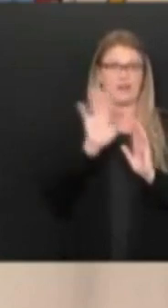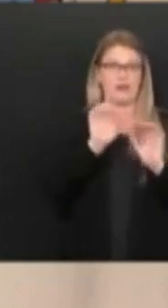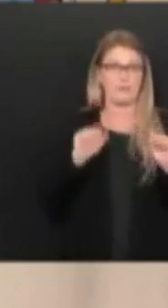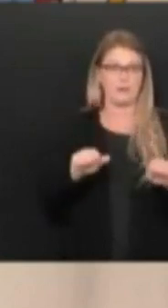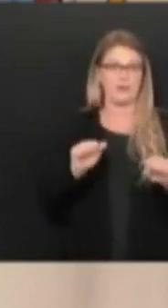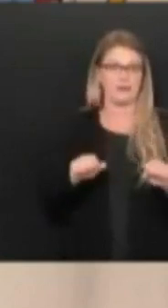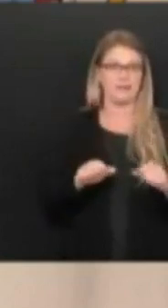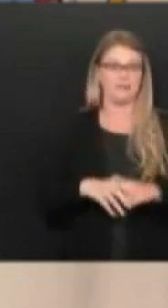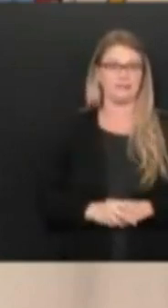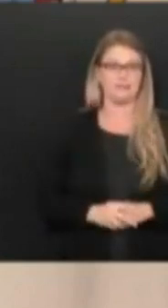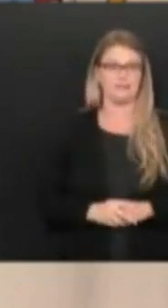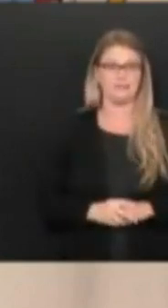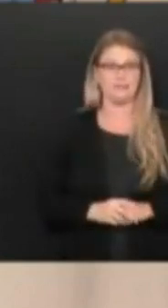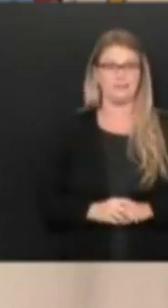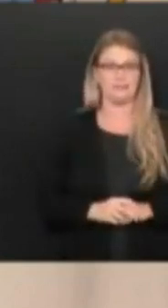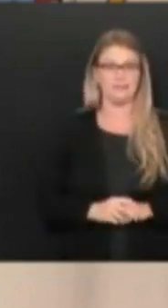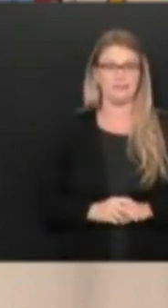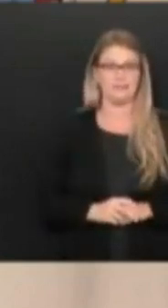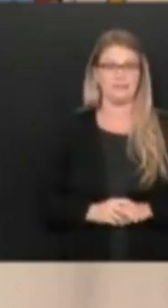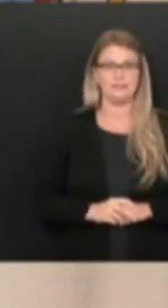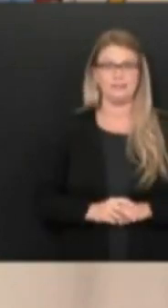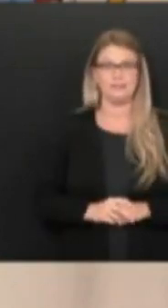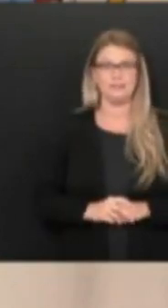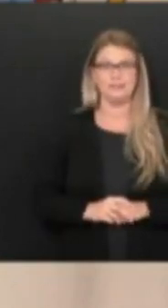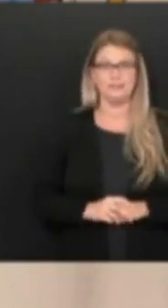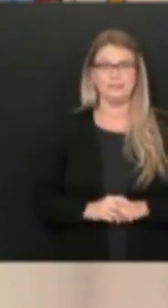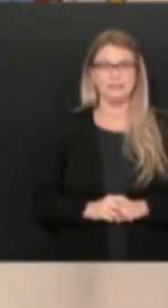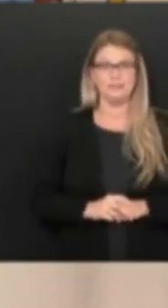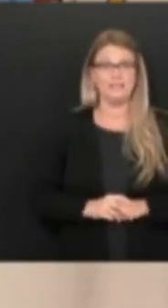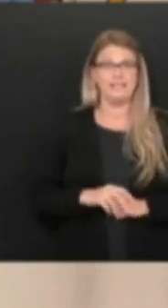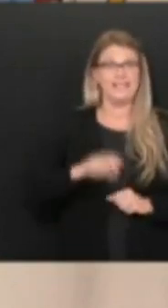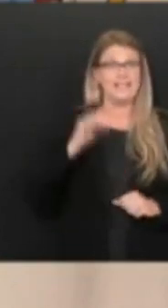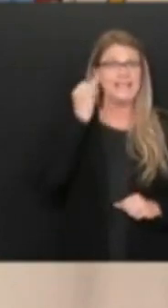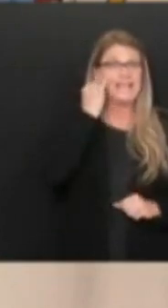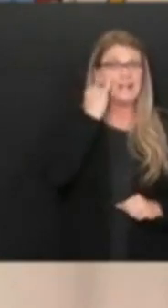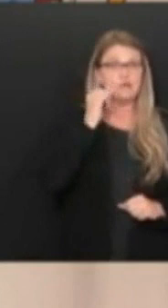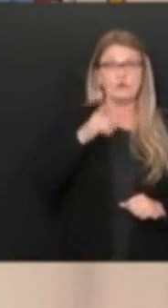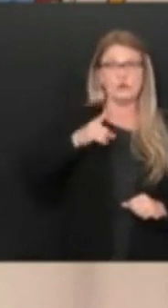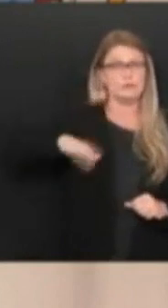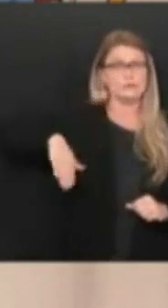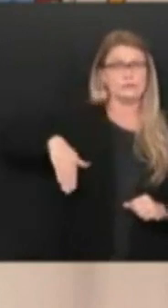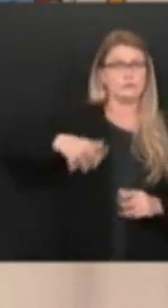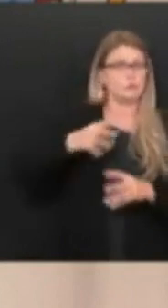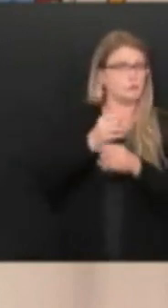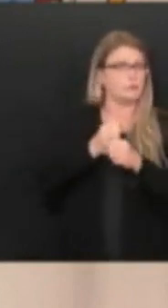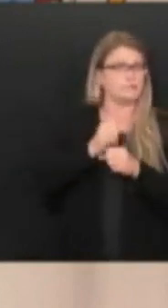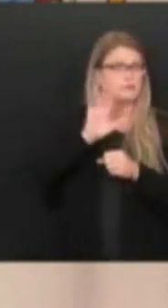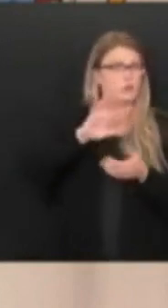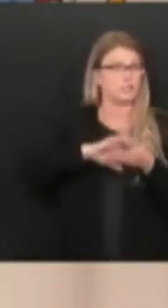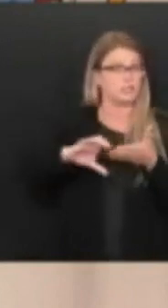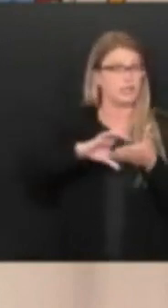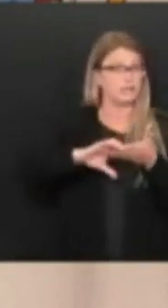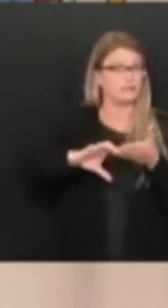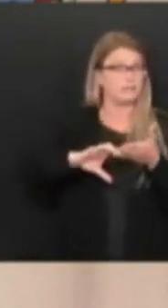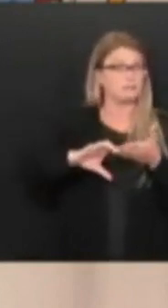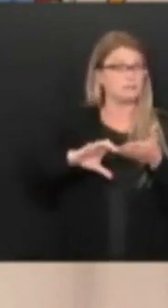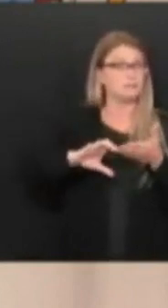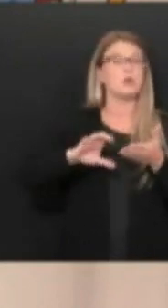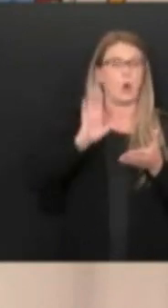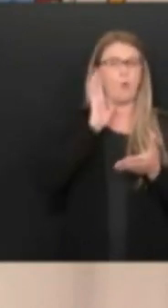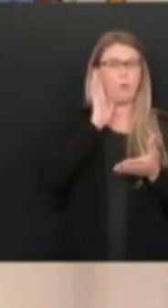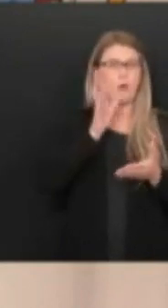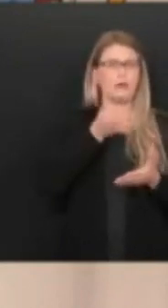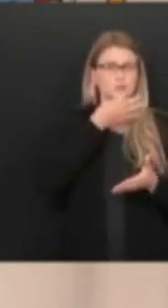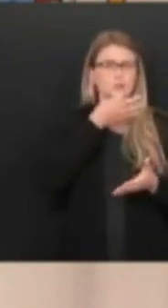know that if you haven't received a check yet, we're coming, and we're coming